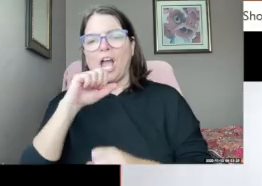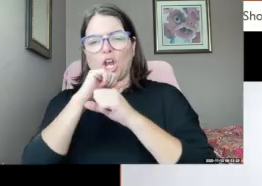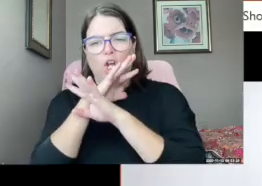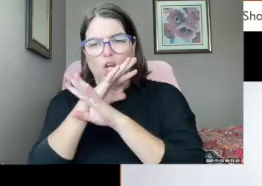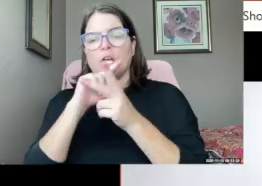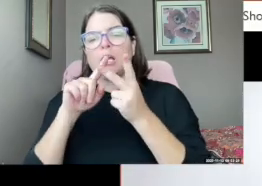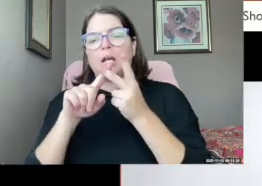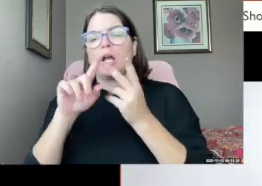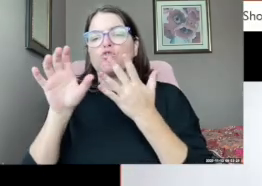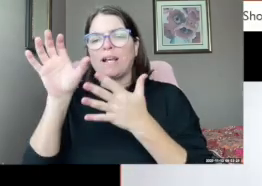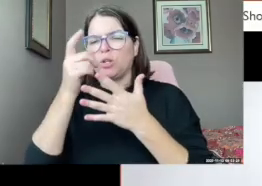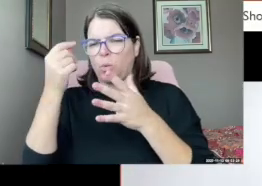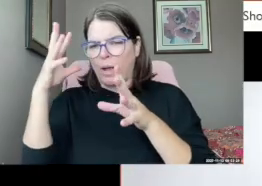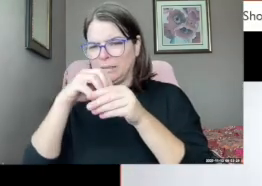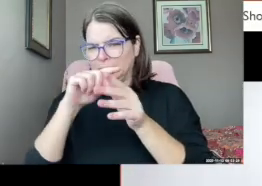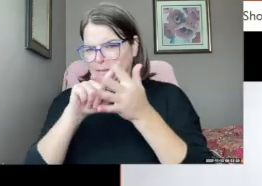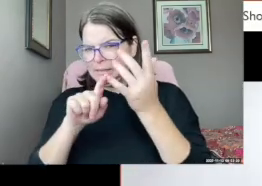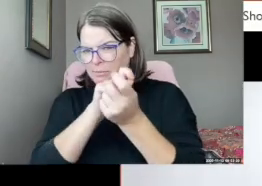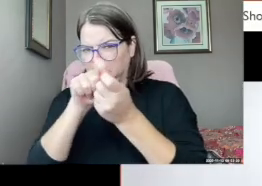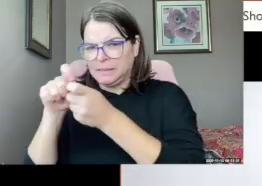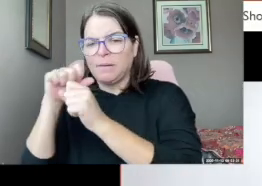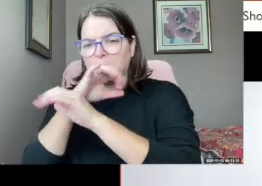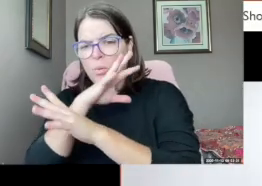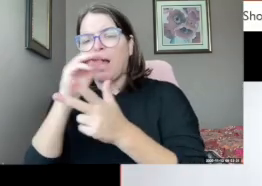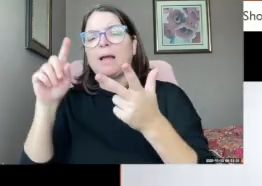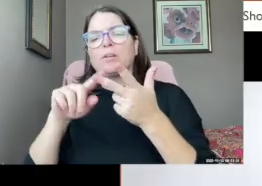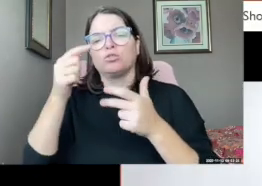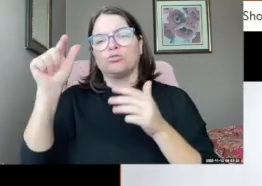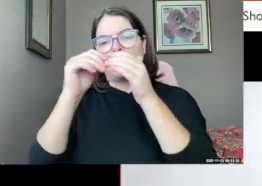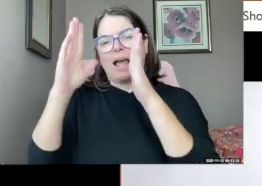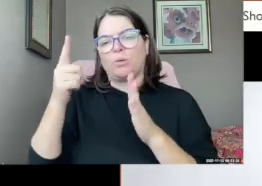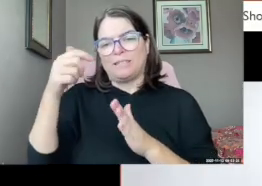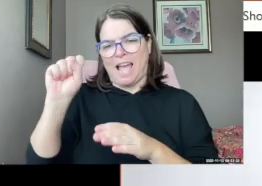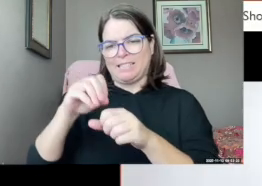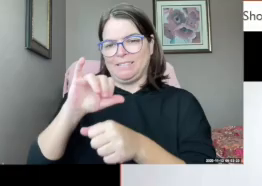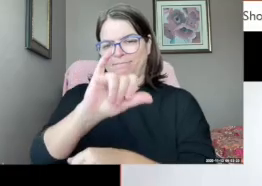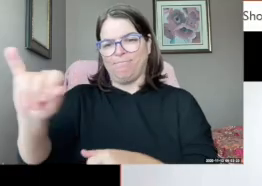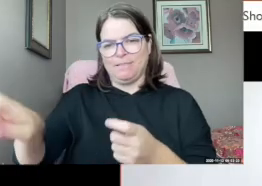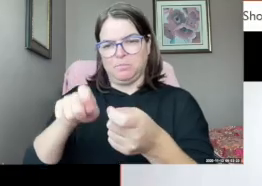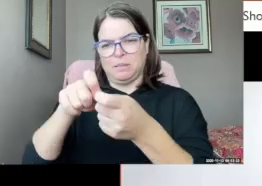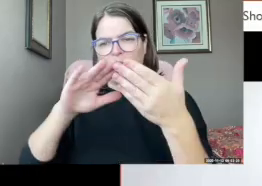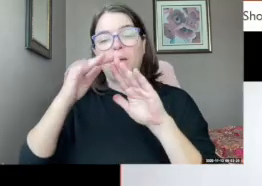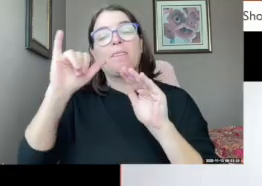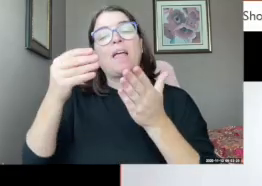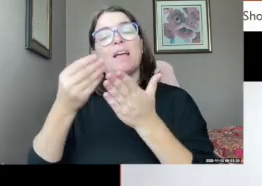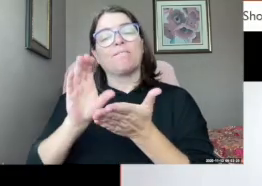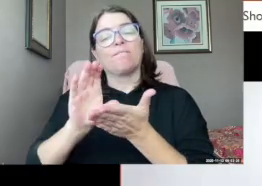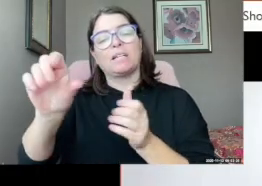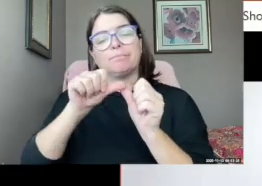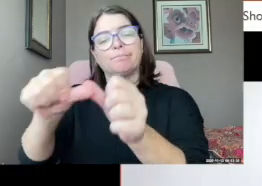toxics, criteria pollutants, and greenhouse gases in communities. It has continuous funding